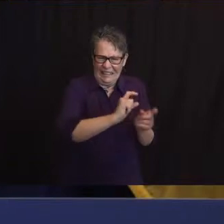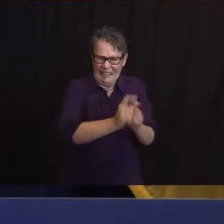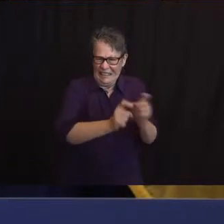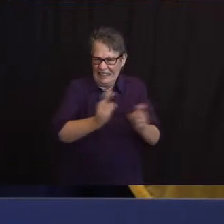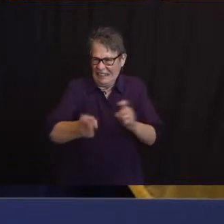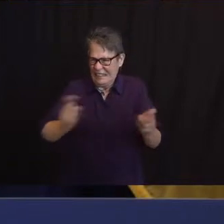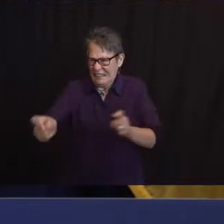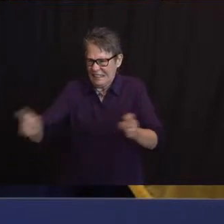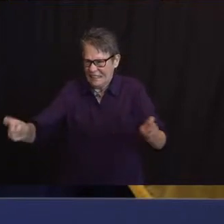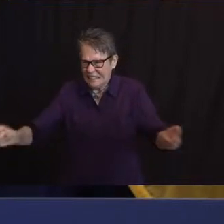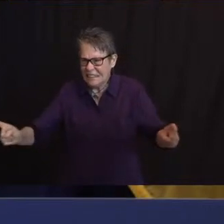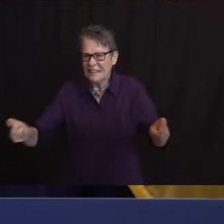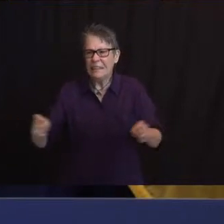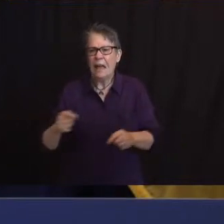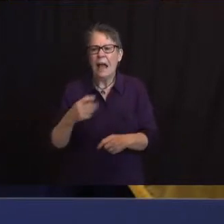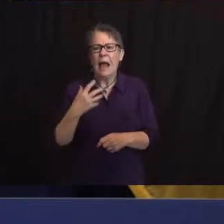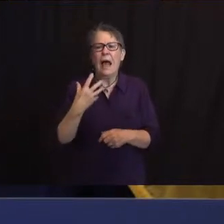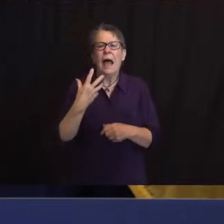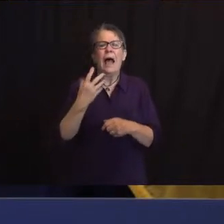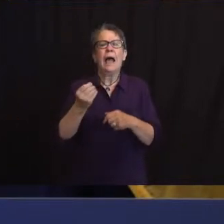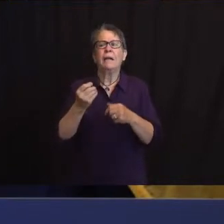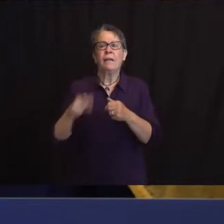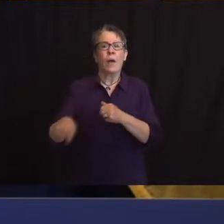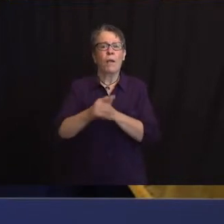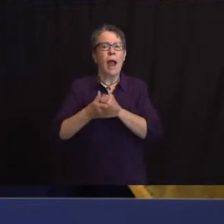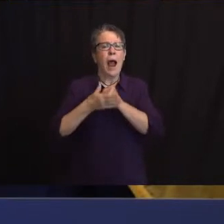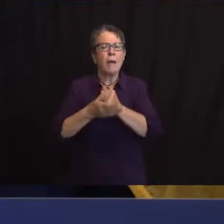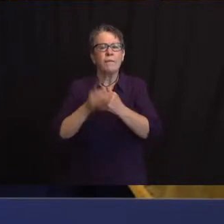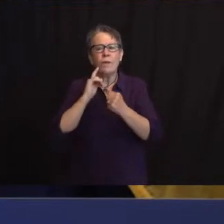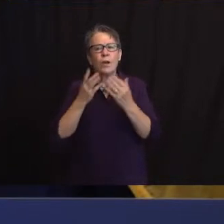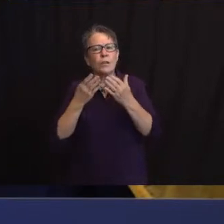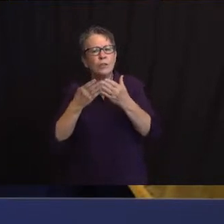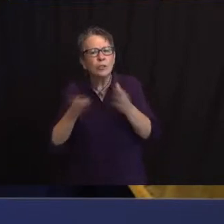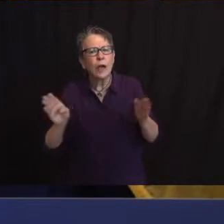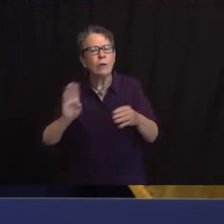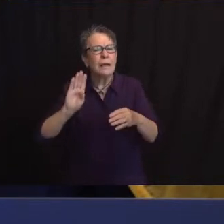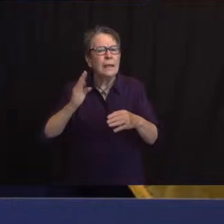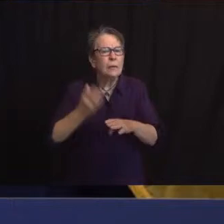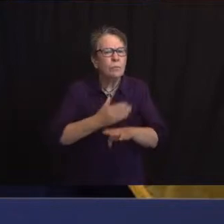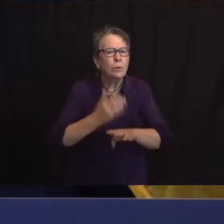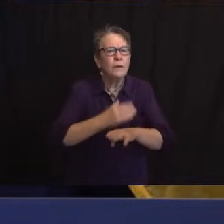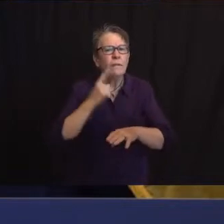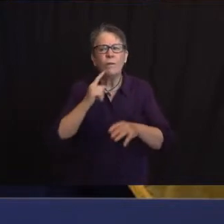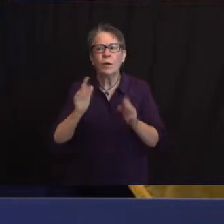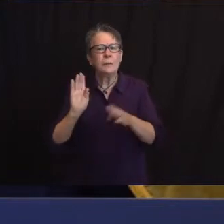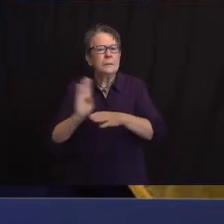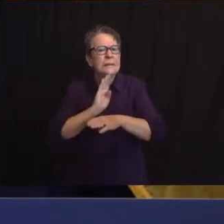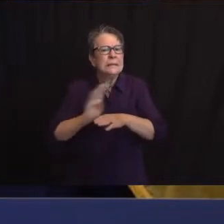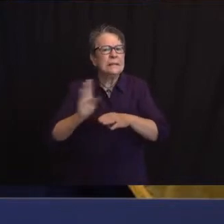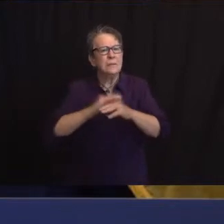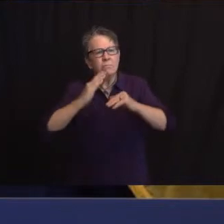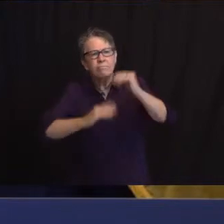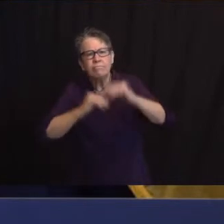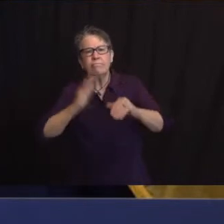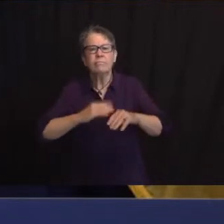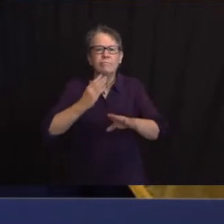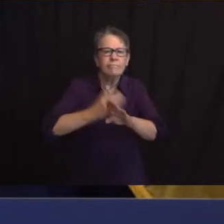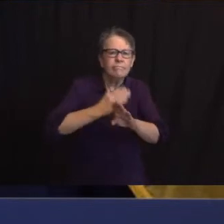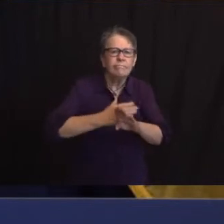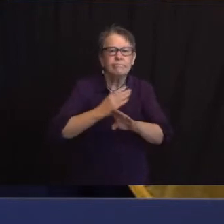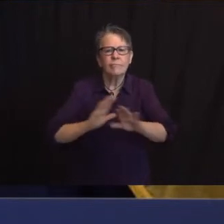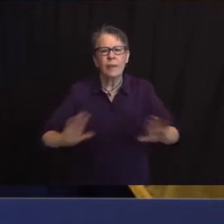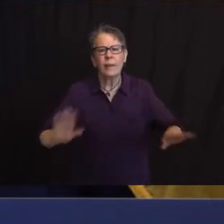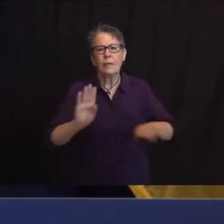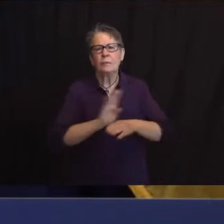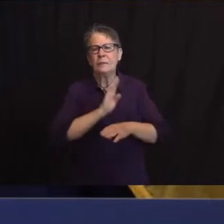to particular specific small businesses that compete for those grants. And that combination is really good because it's an environmental, sort